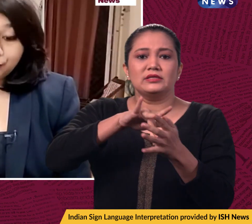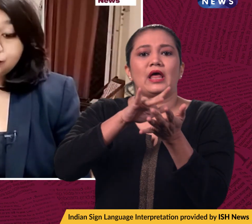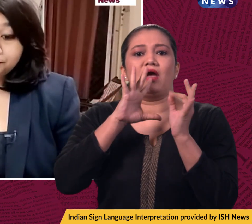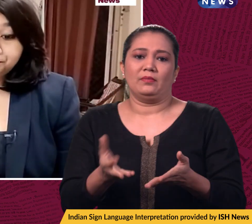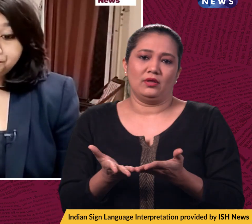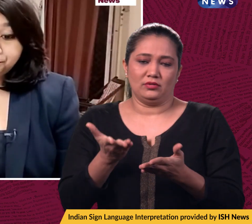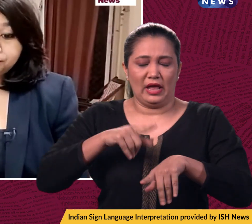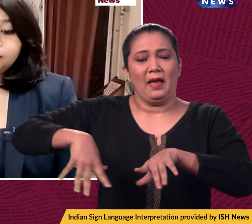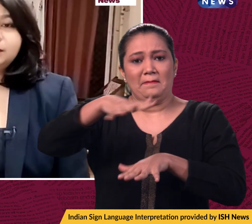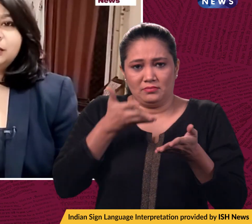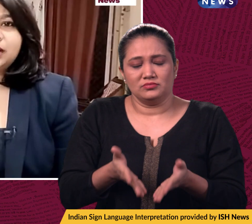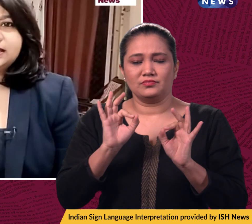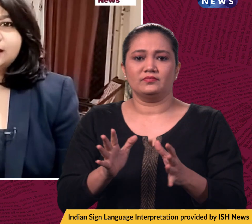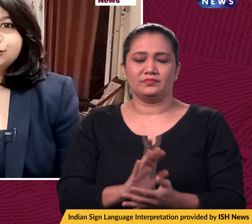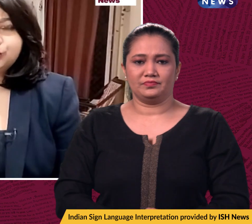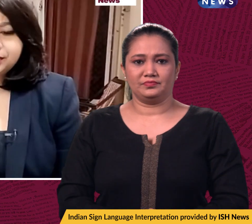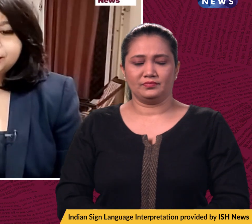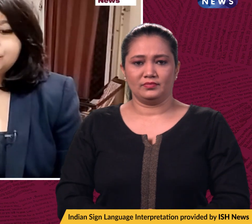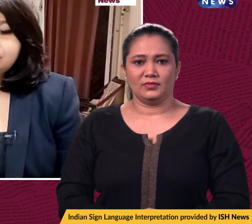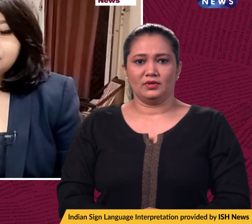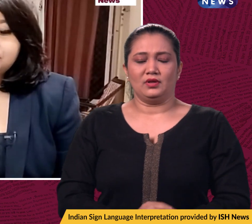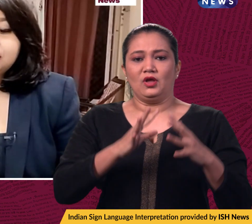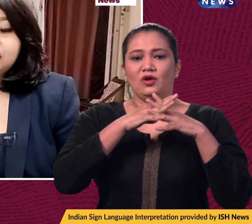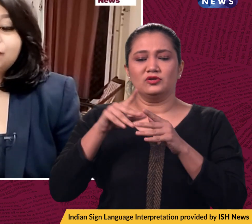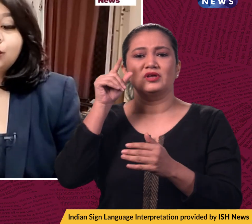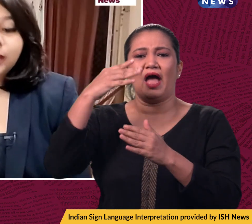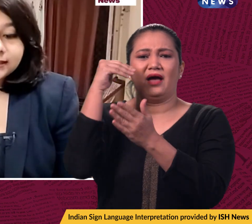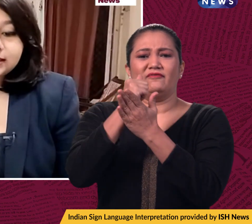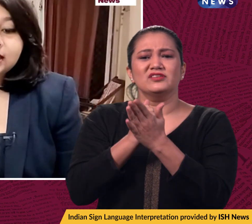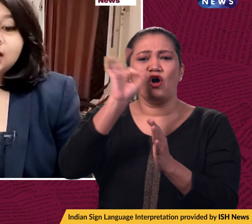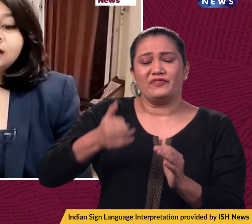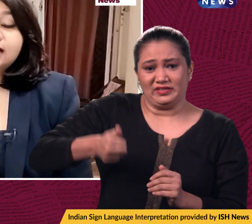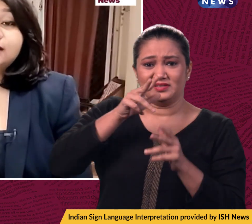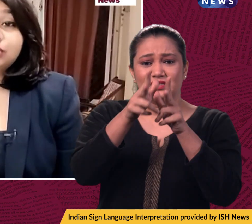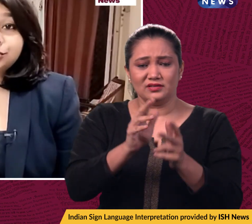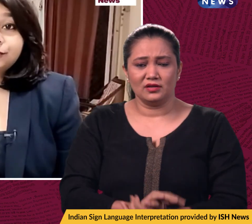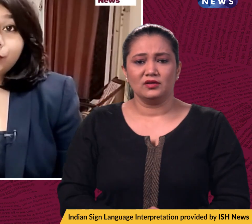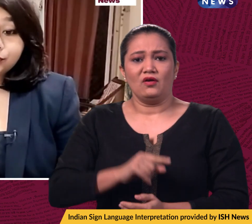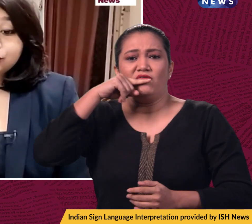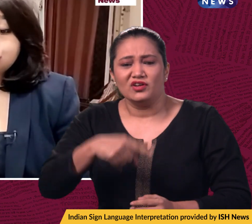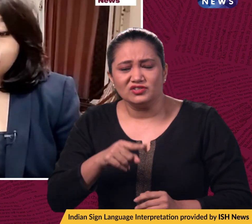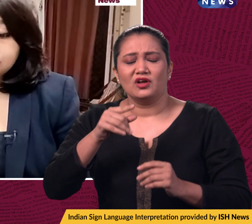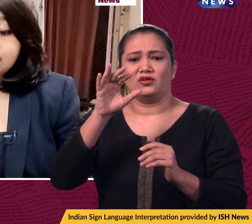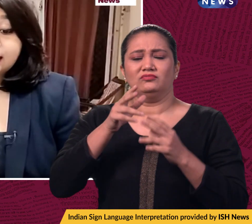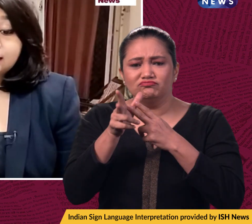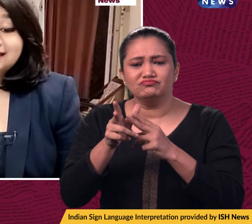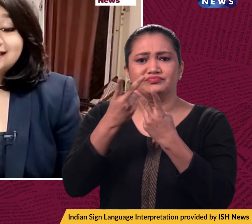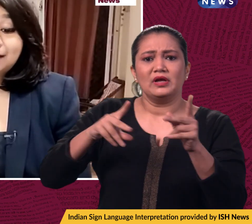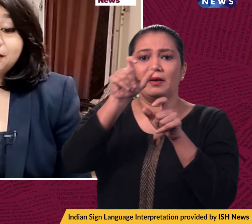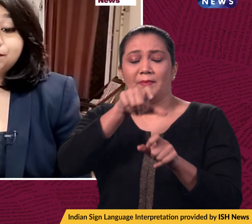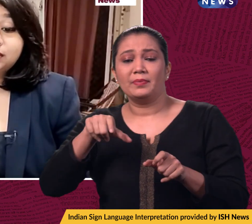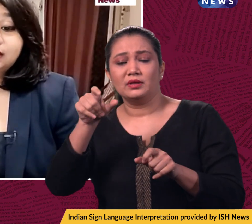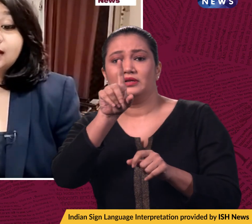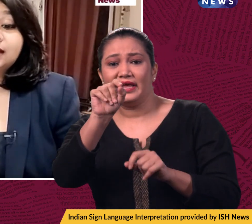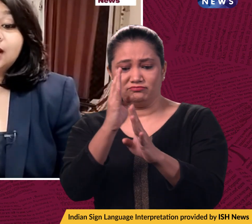the capital. Meanwhile, taking to Twitter, the US Embassy in Kyiv on Wednesday said Russian forces shot and killed